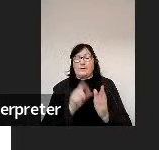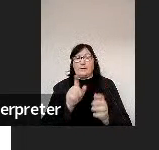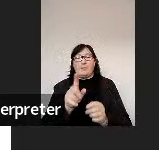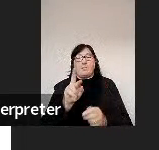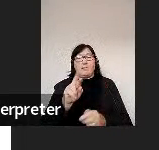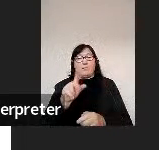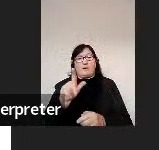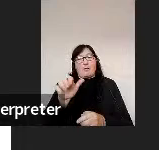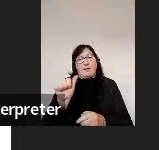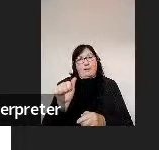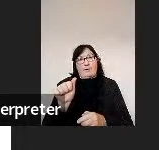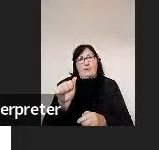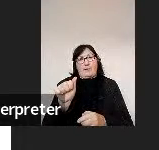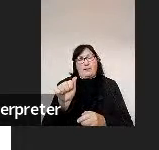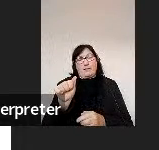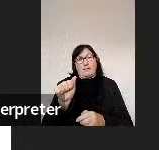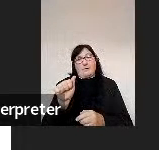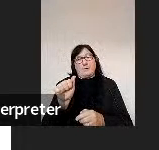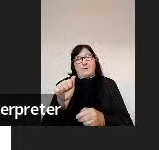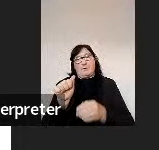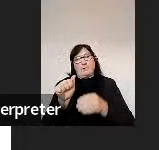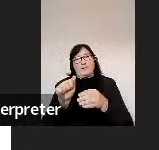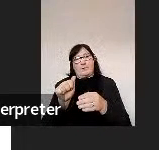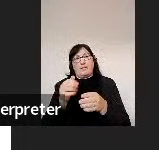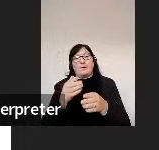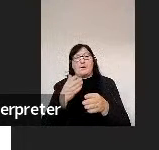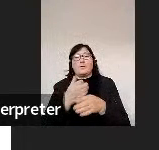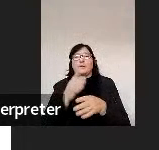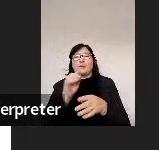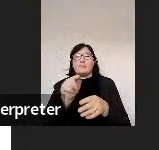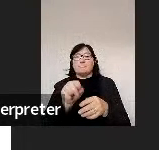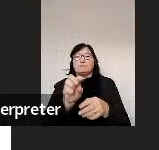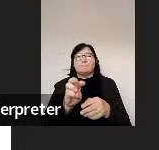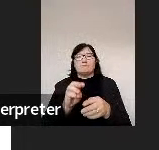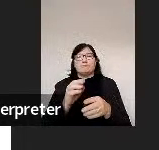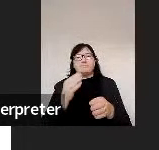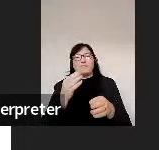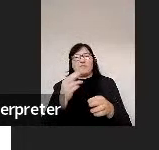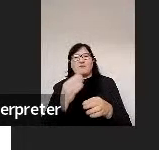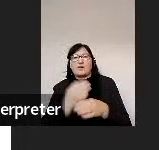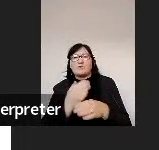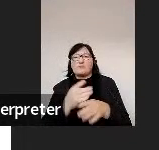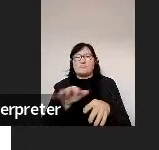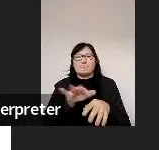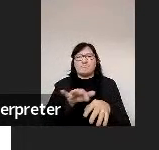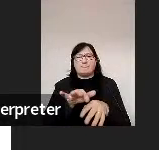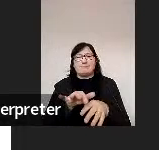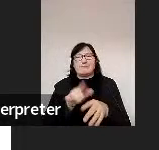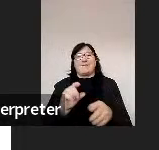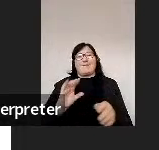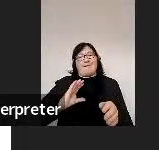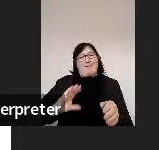through the relationship management module functionality, the clients will be able to